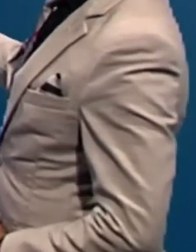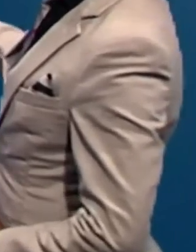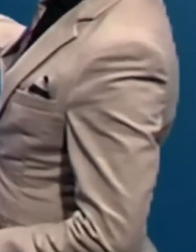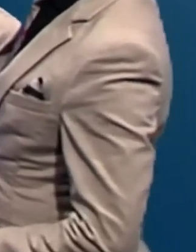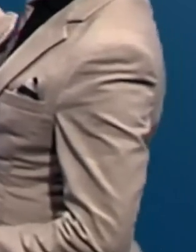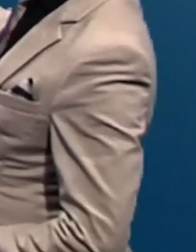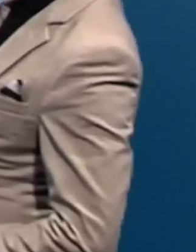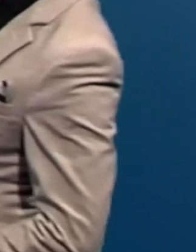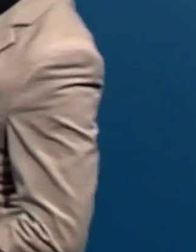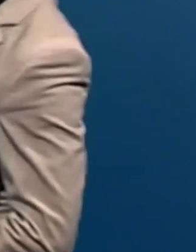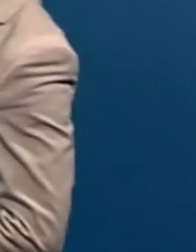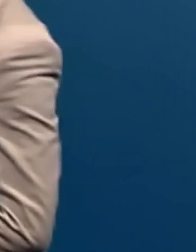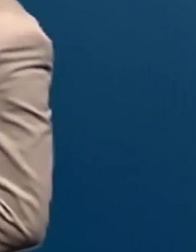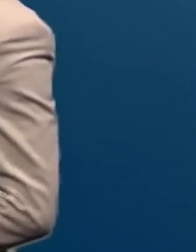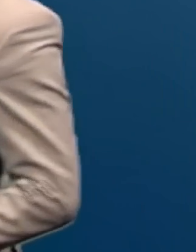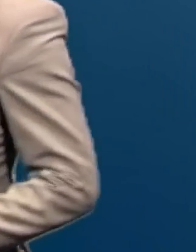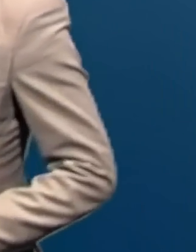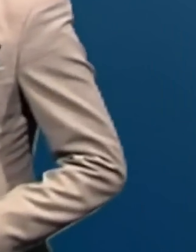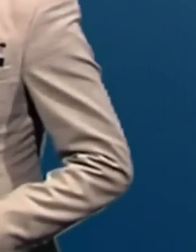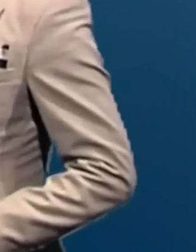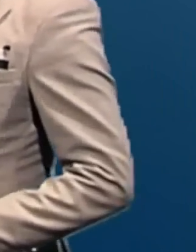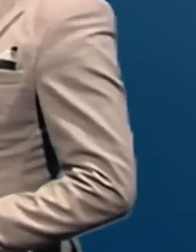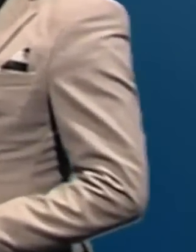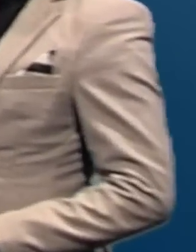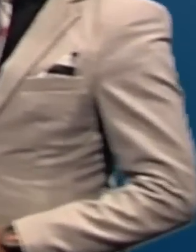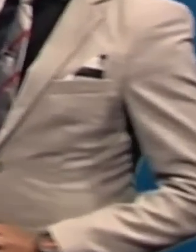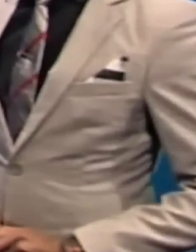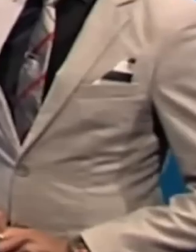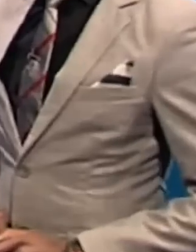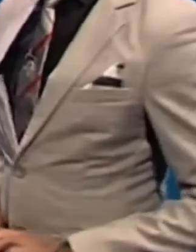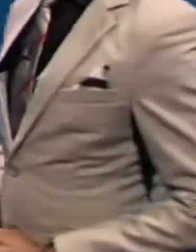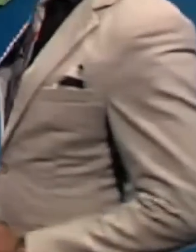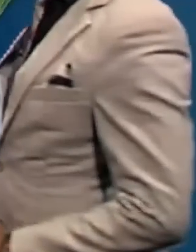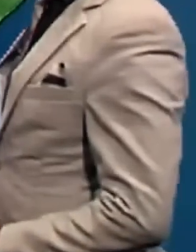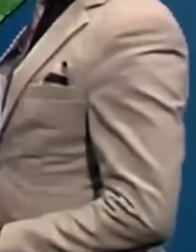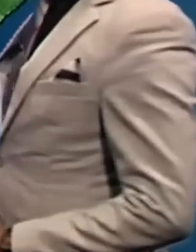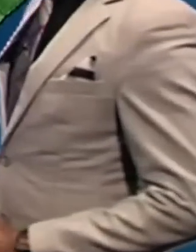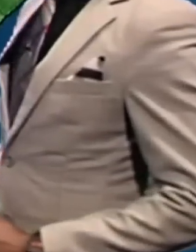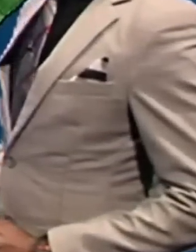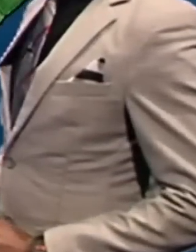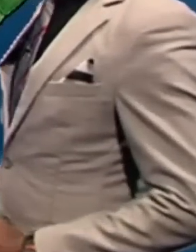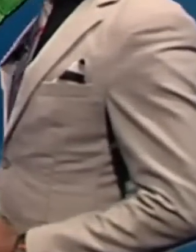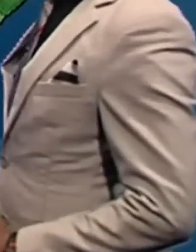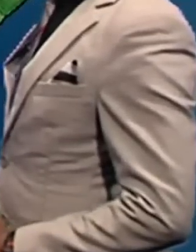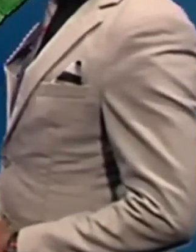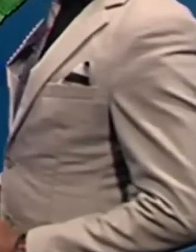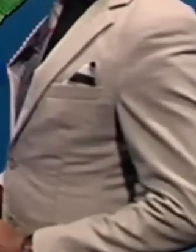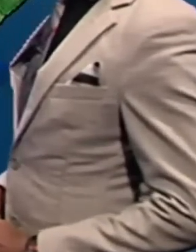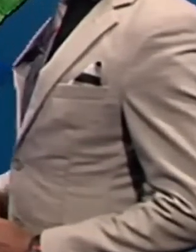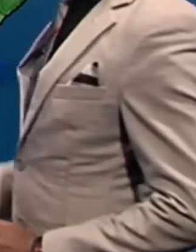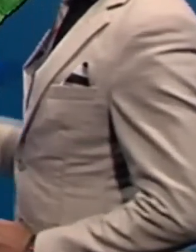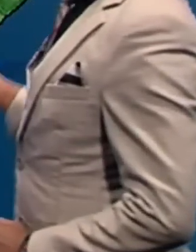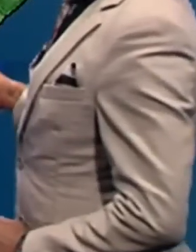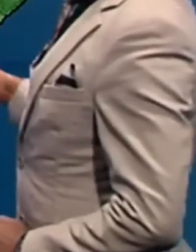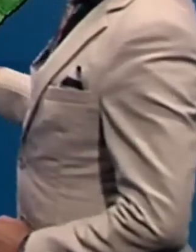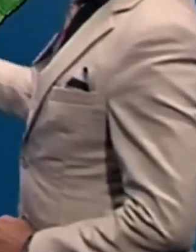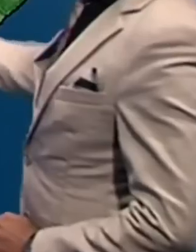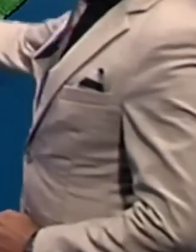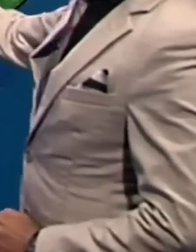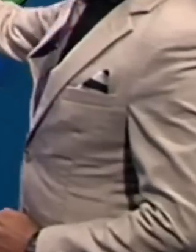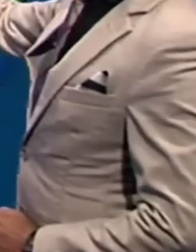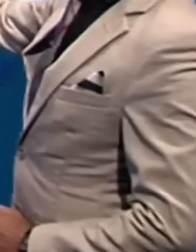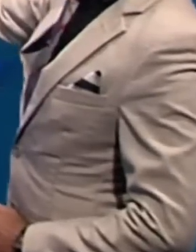masometharo Richards Bay le gona go fodile efela ka Vryheid go bontšha go tla ba e le tše masomepedi šupa Eastern Cape re lebetse gore go bontšha go tla ba go fodile ka East